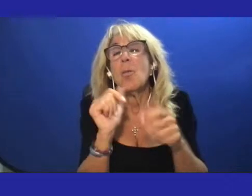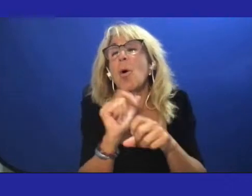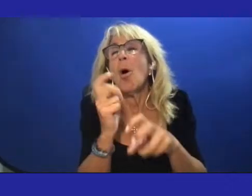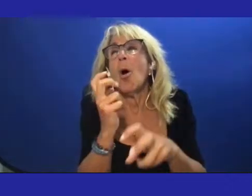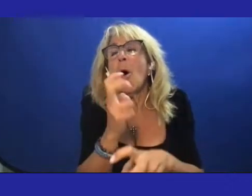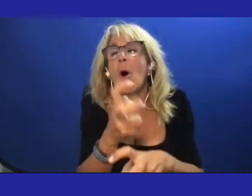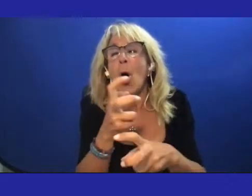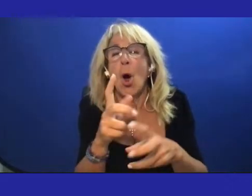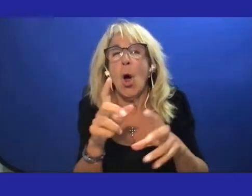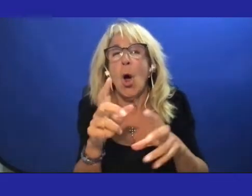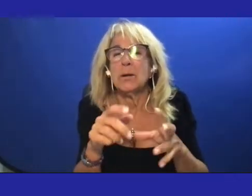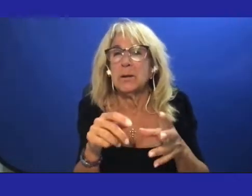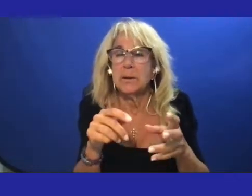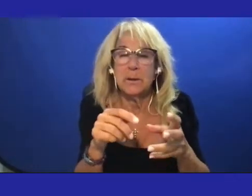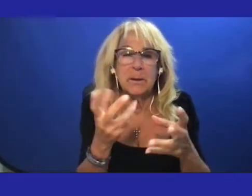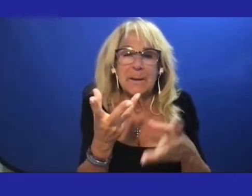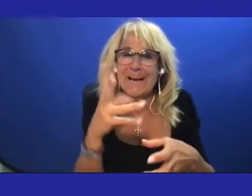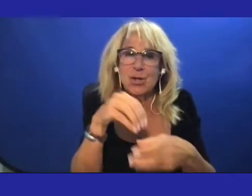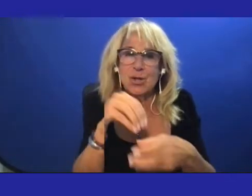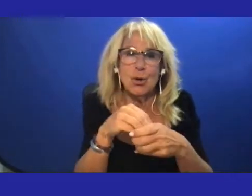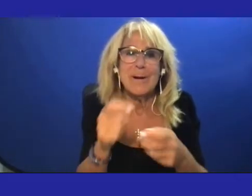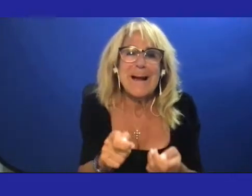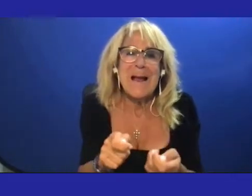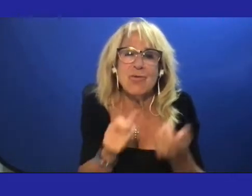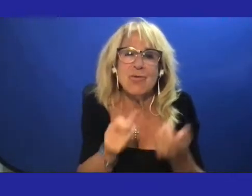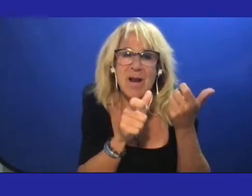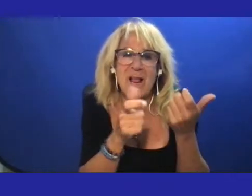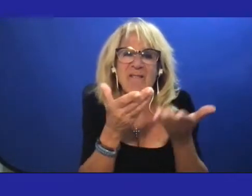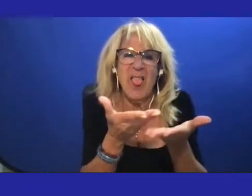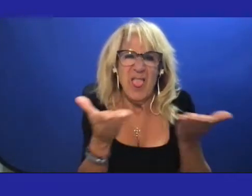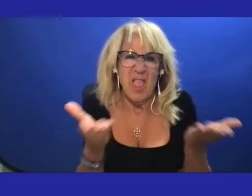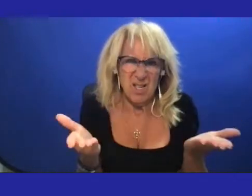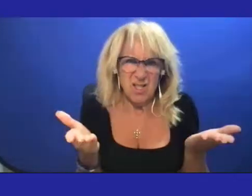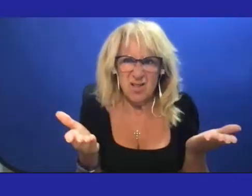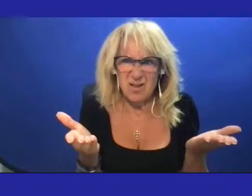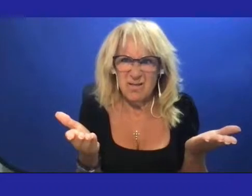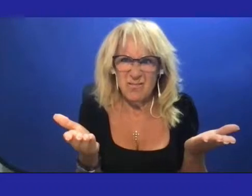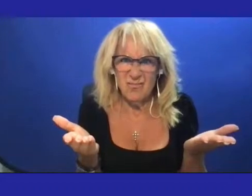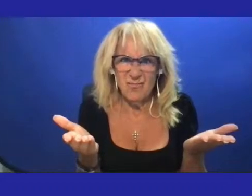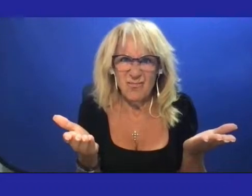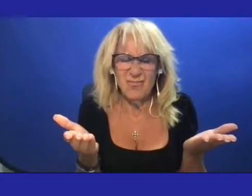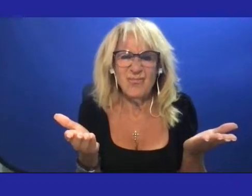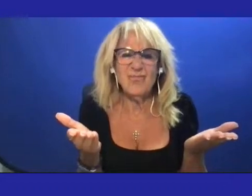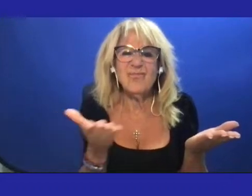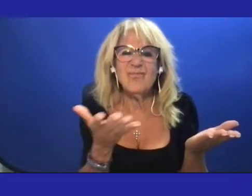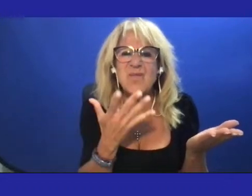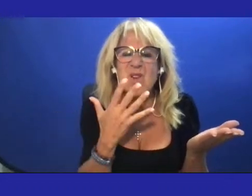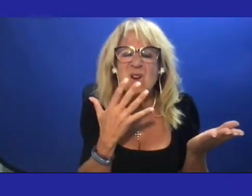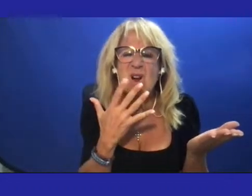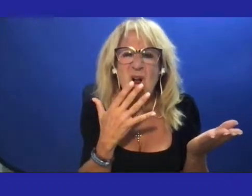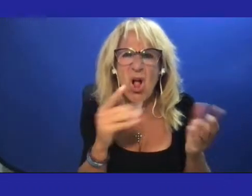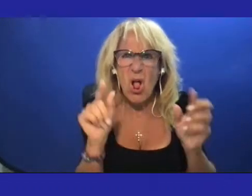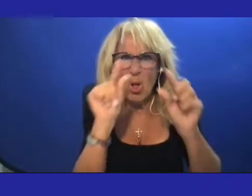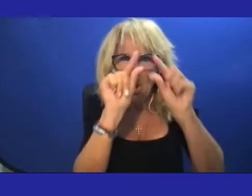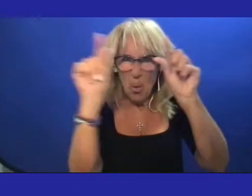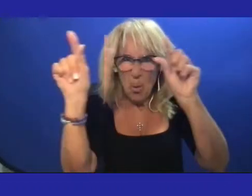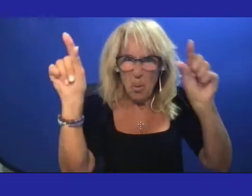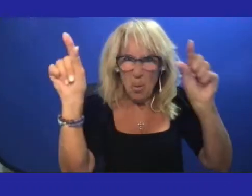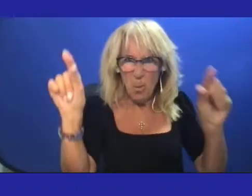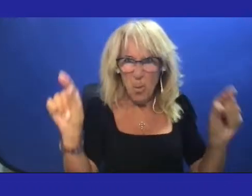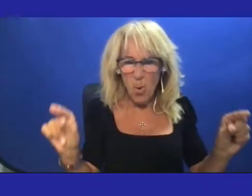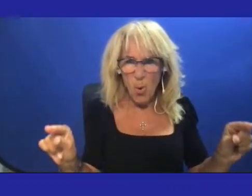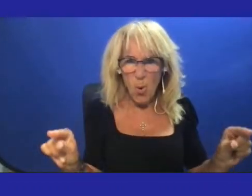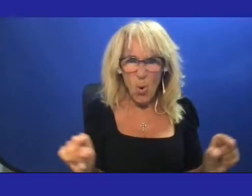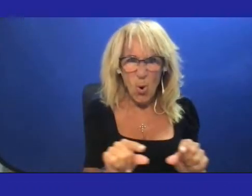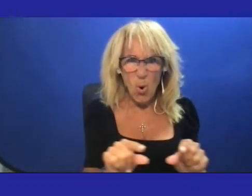get rid of this. Good point. Because this, the color border is what then forces the color